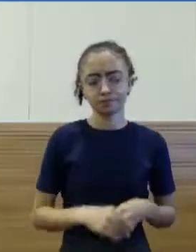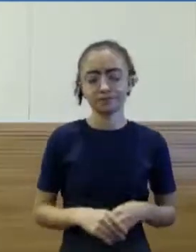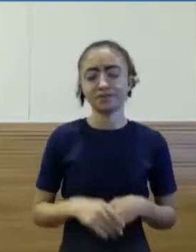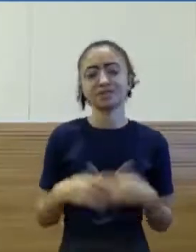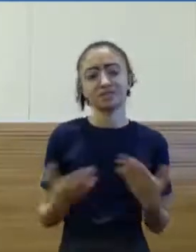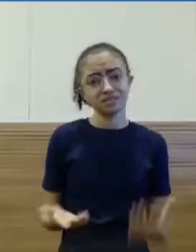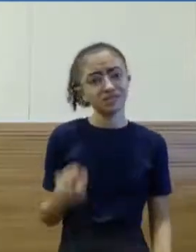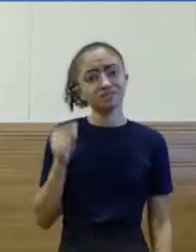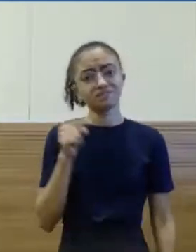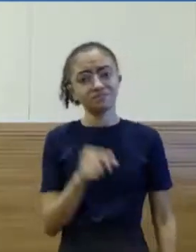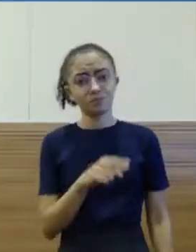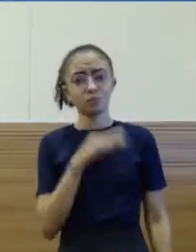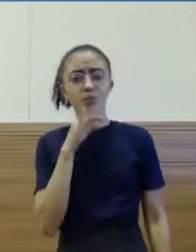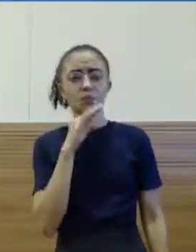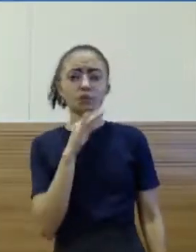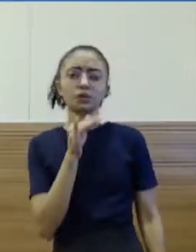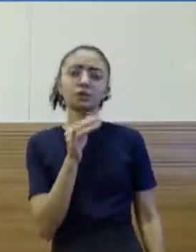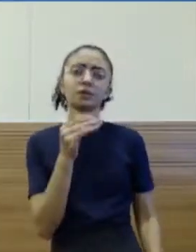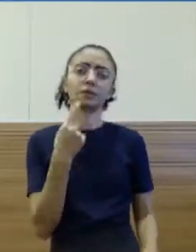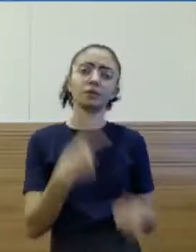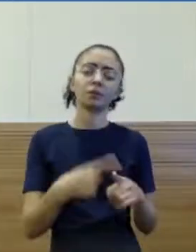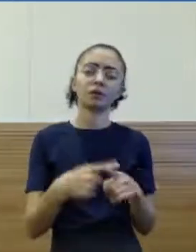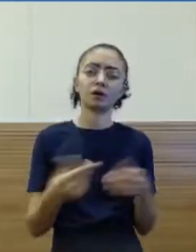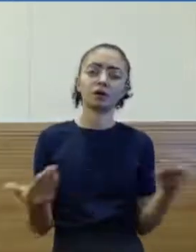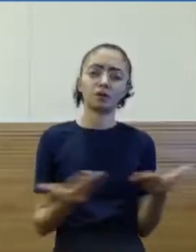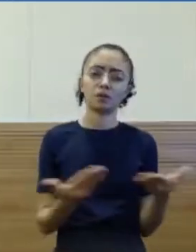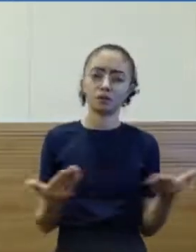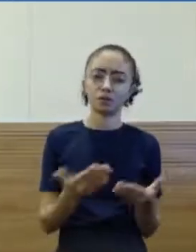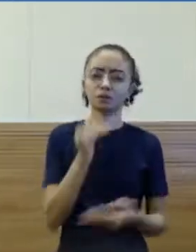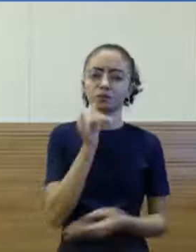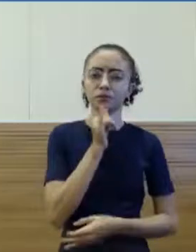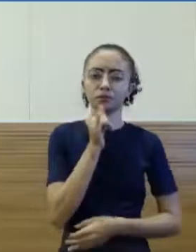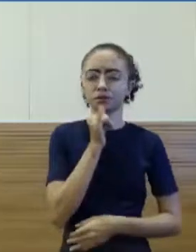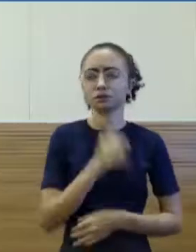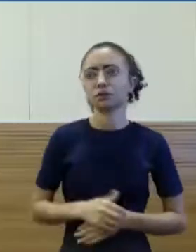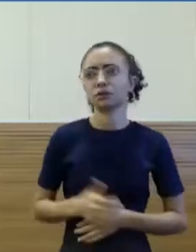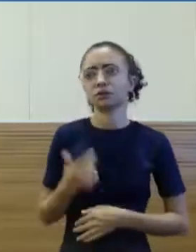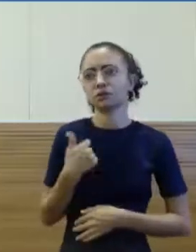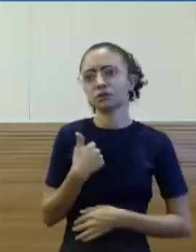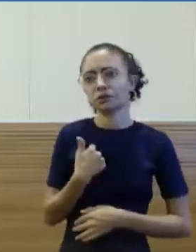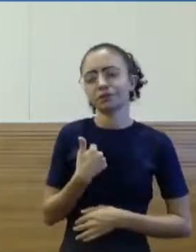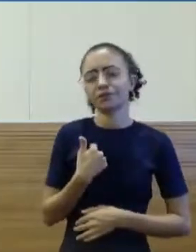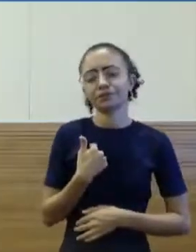now, for instance, in well, we could see